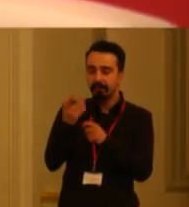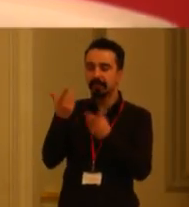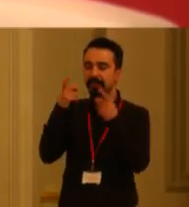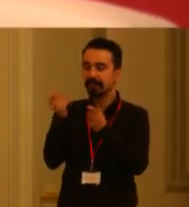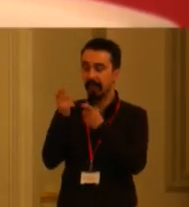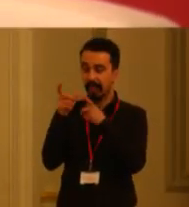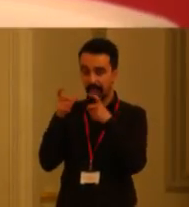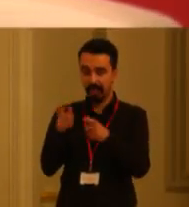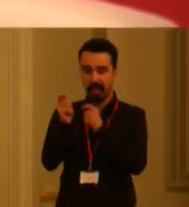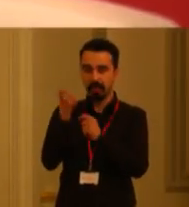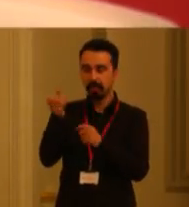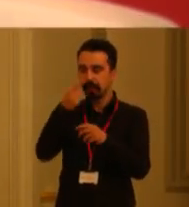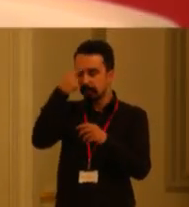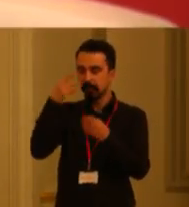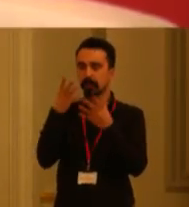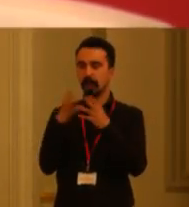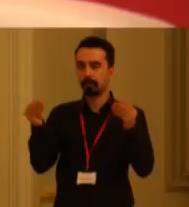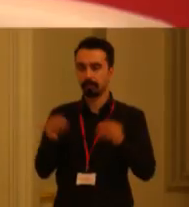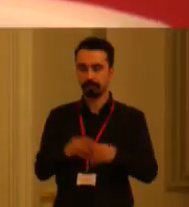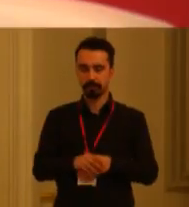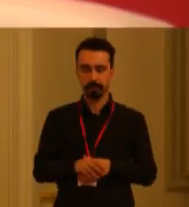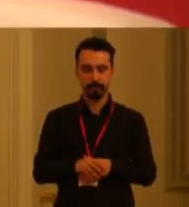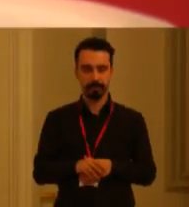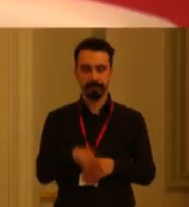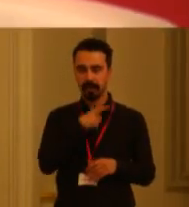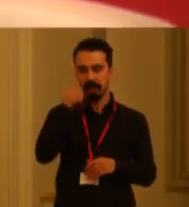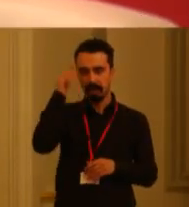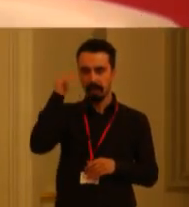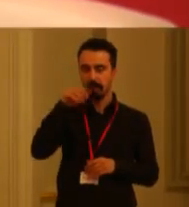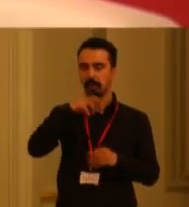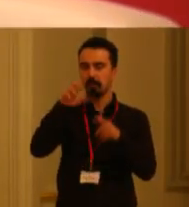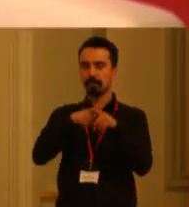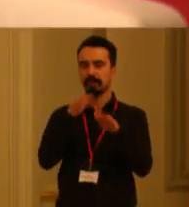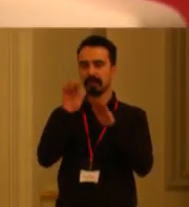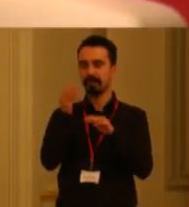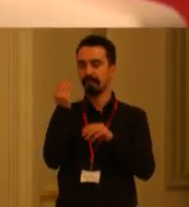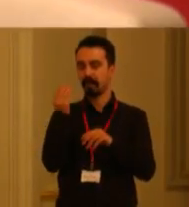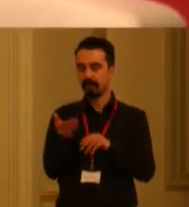that your internship is completed. Even though she has the qualifications, she is unable to